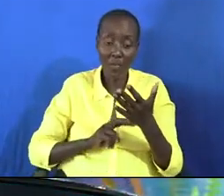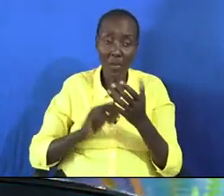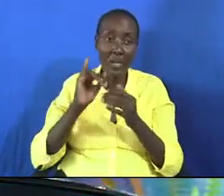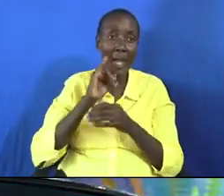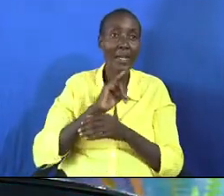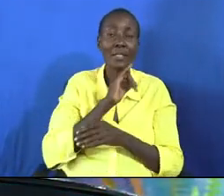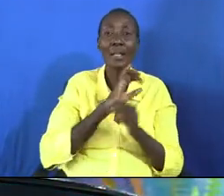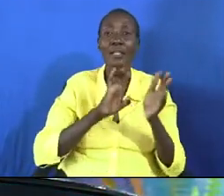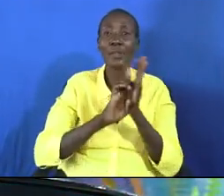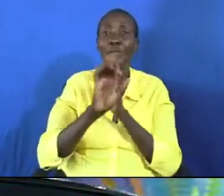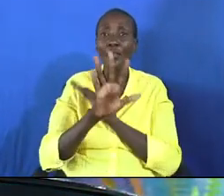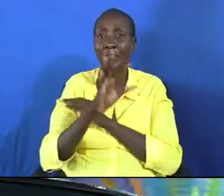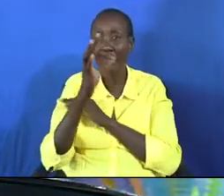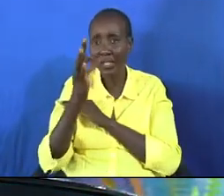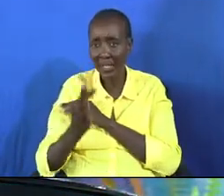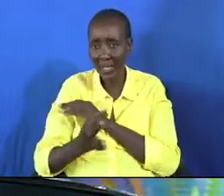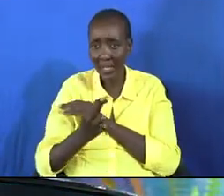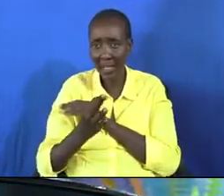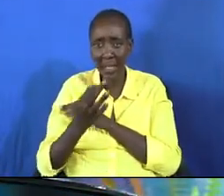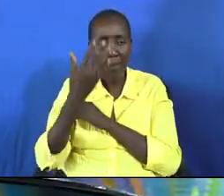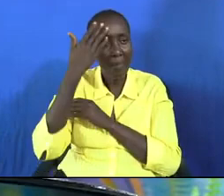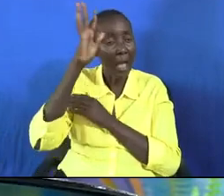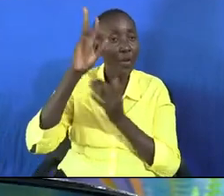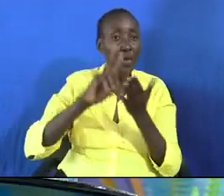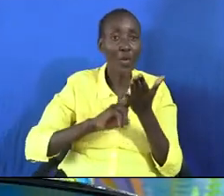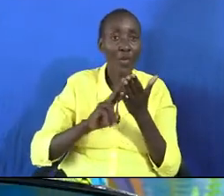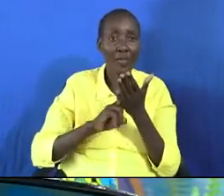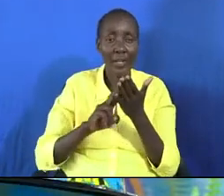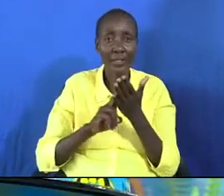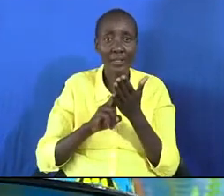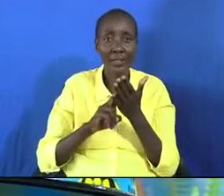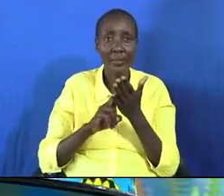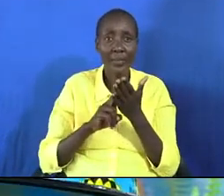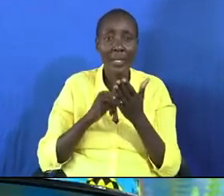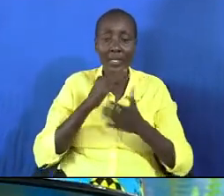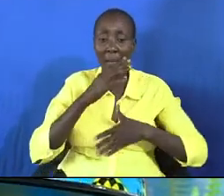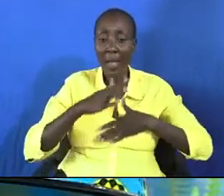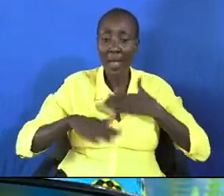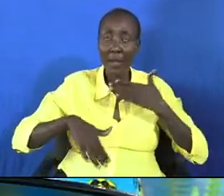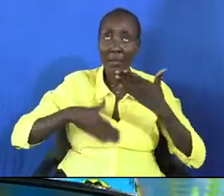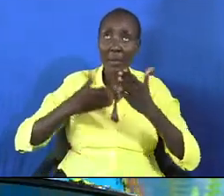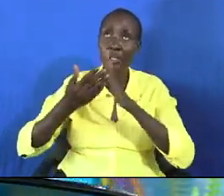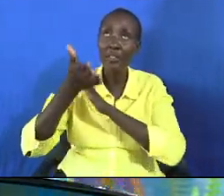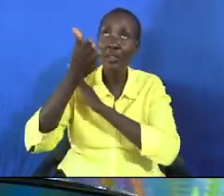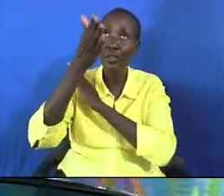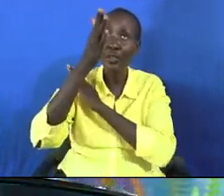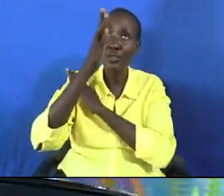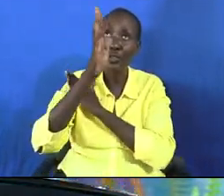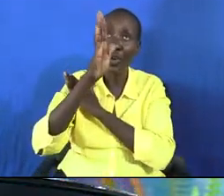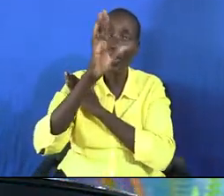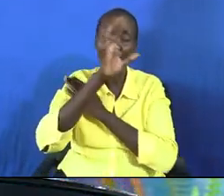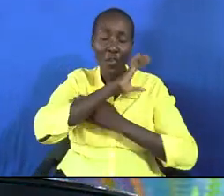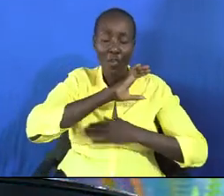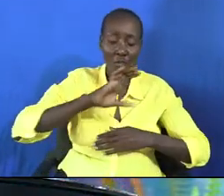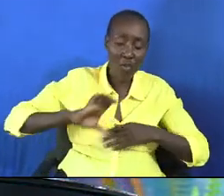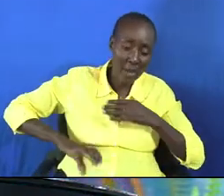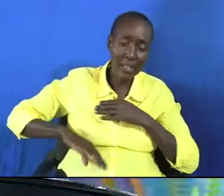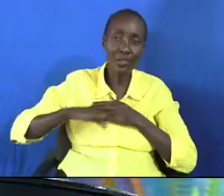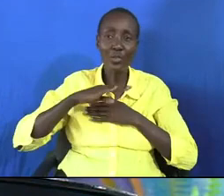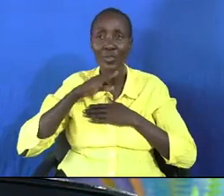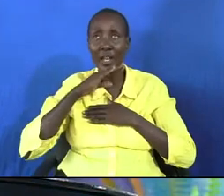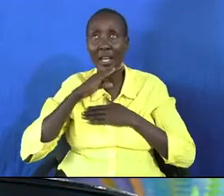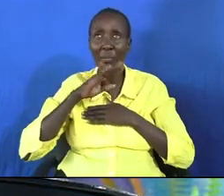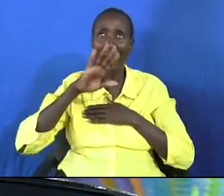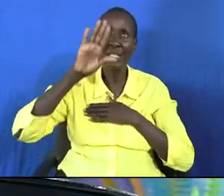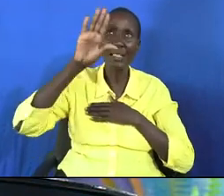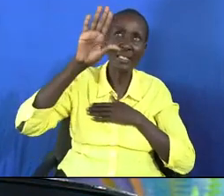Isaiah 53, I don't know what verse, it pleased God for Christ to die. Not because he's